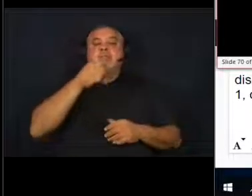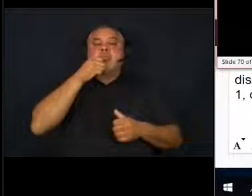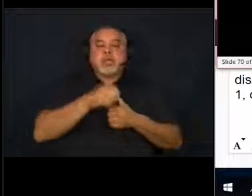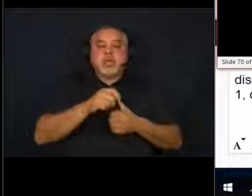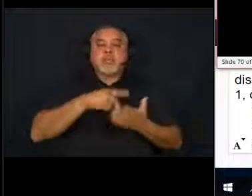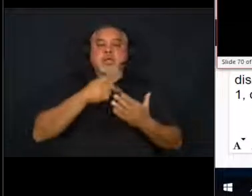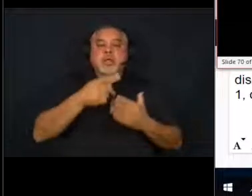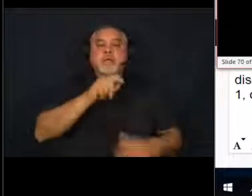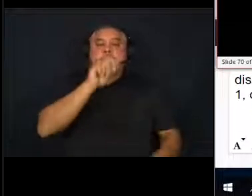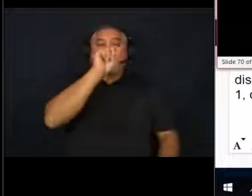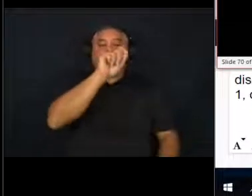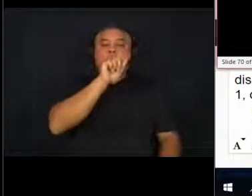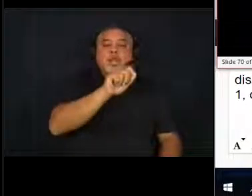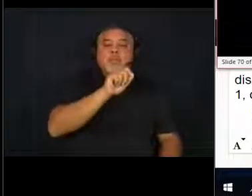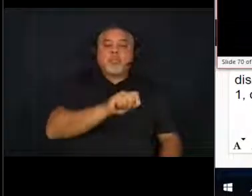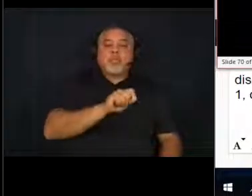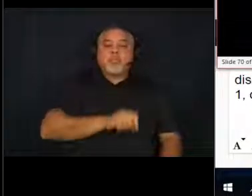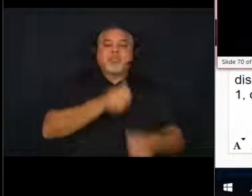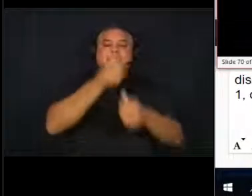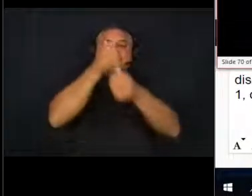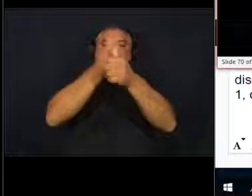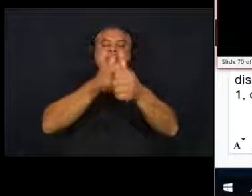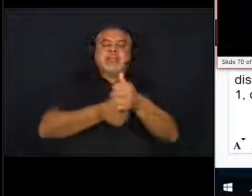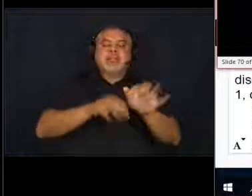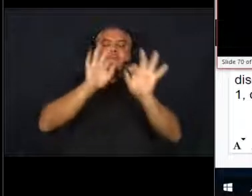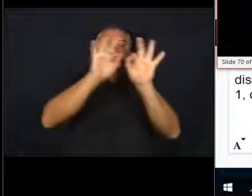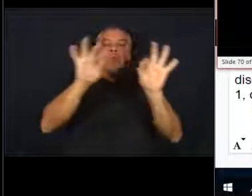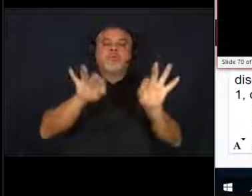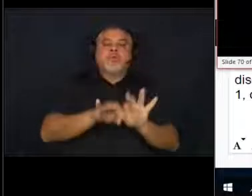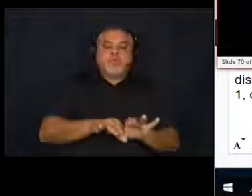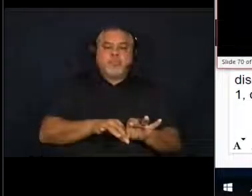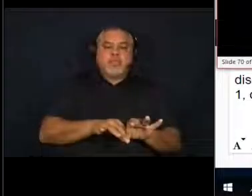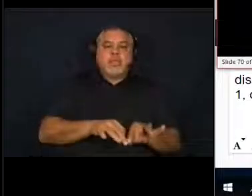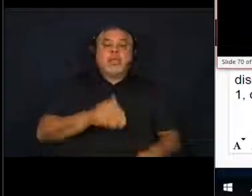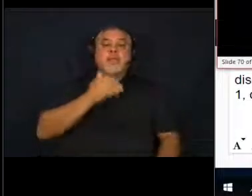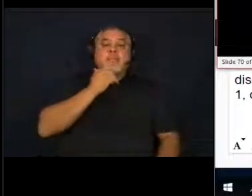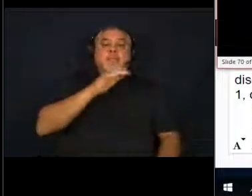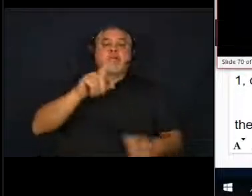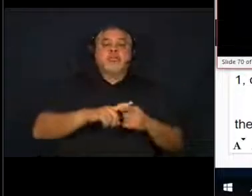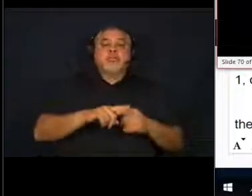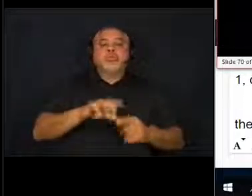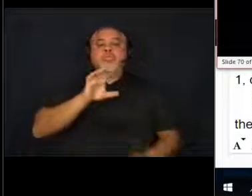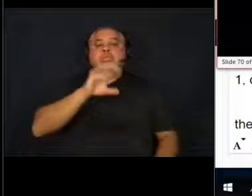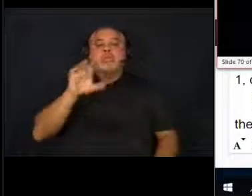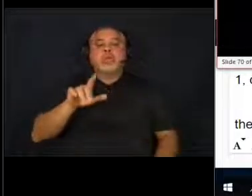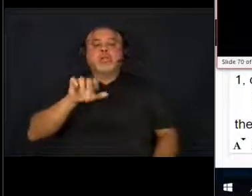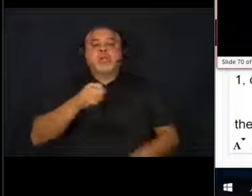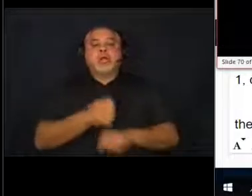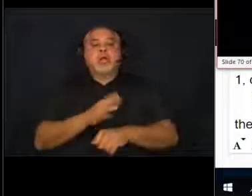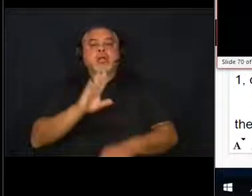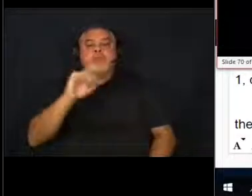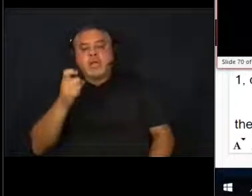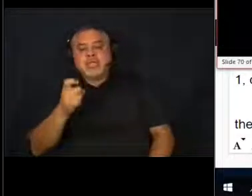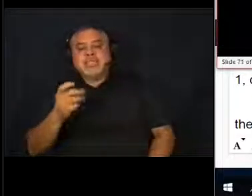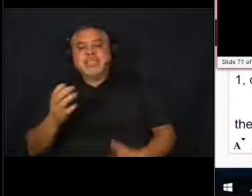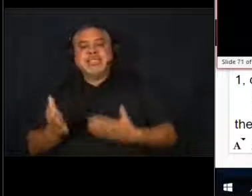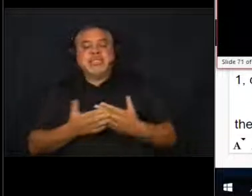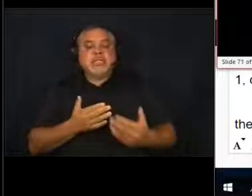with each form. Mail these forms to the Chicago lockbox. So much easier to read and to